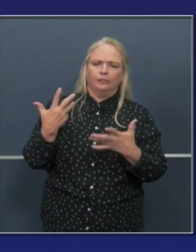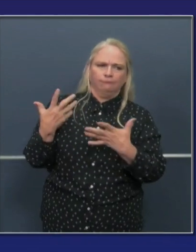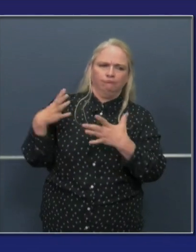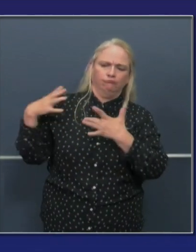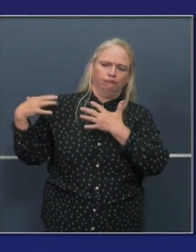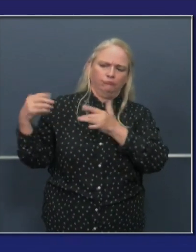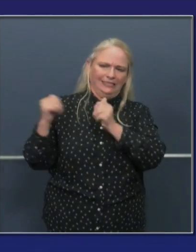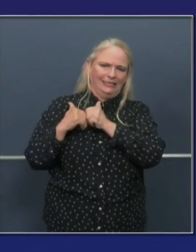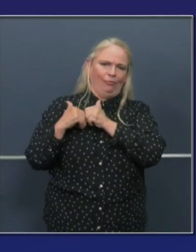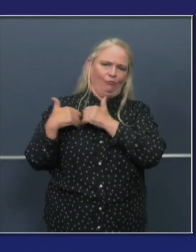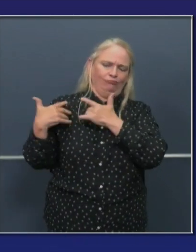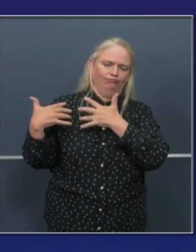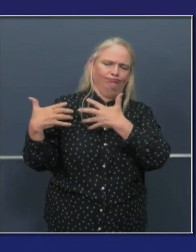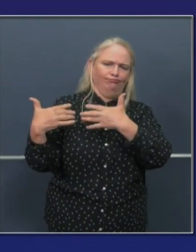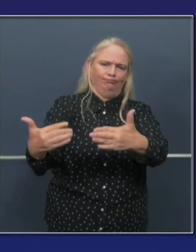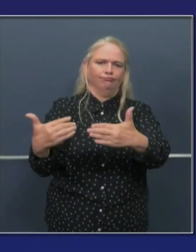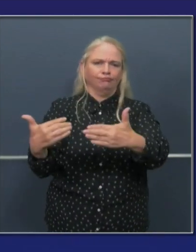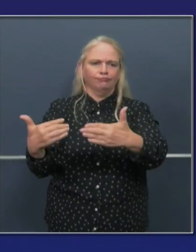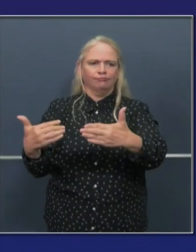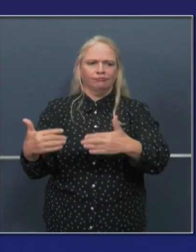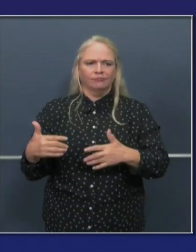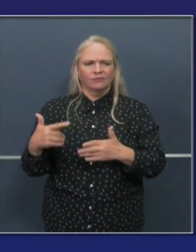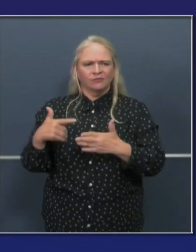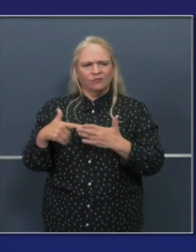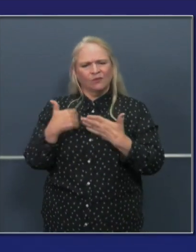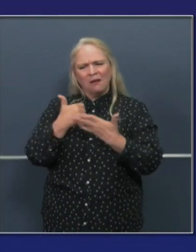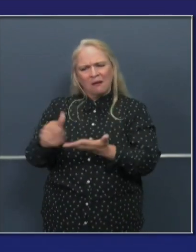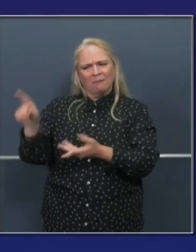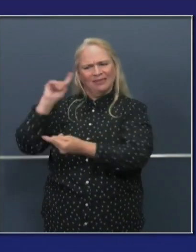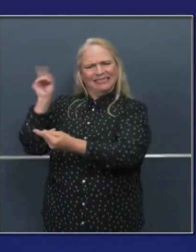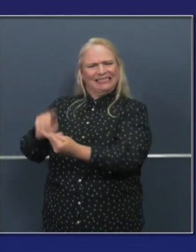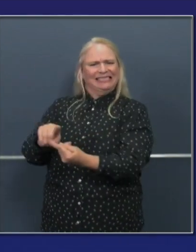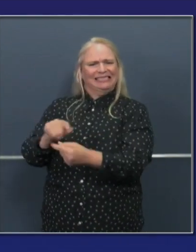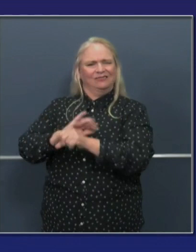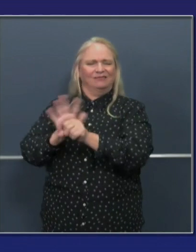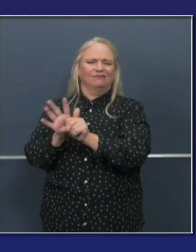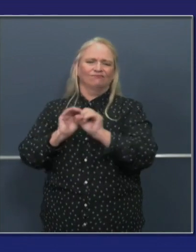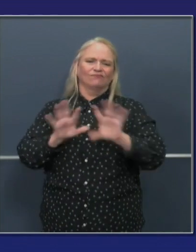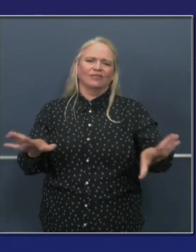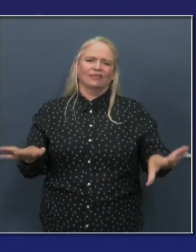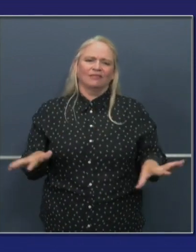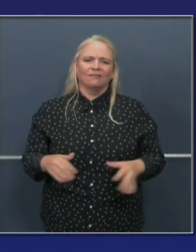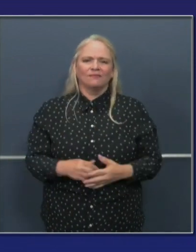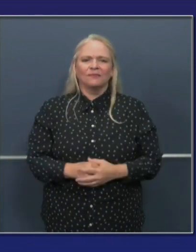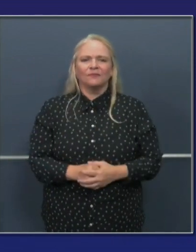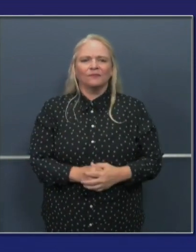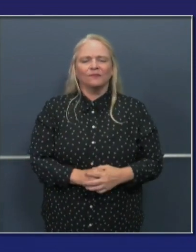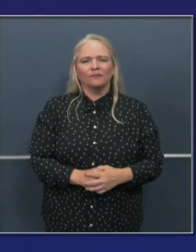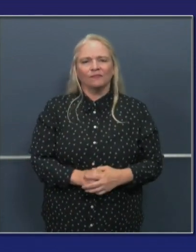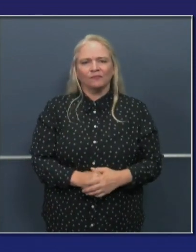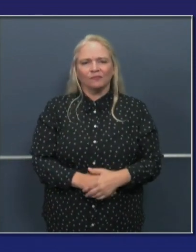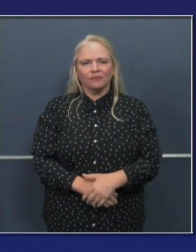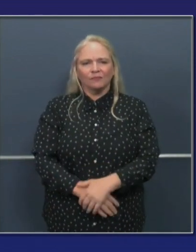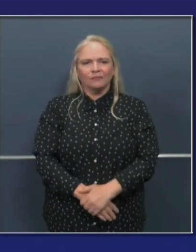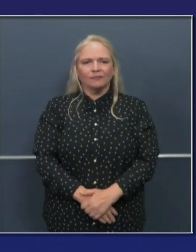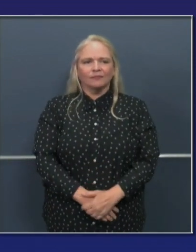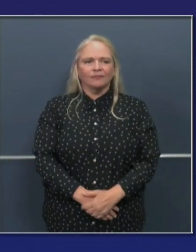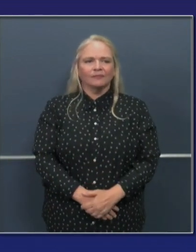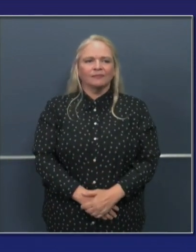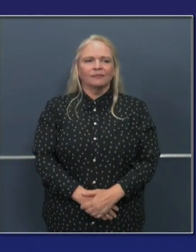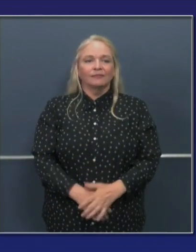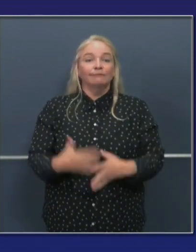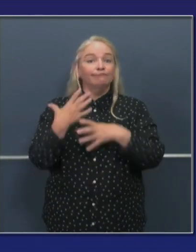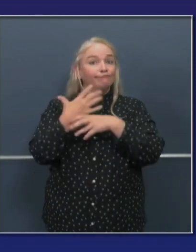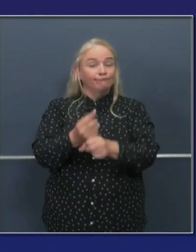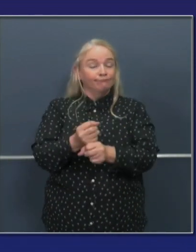new phase and try to mitigate and tame the spread and transmission of this disease. As always, the best way to do that